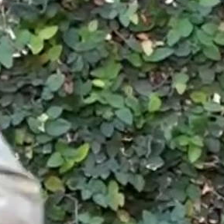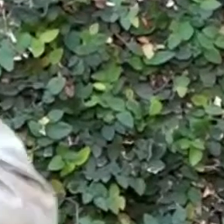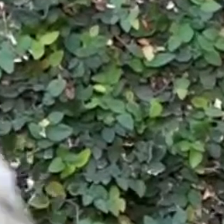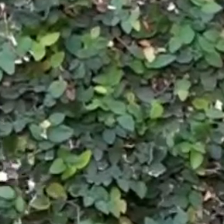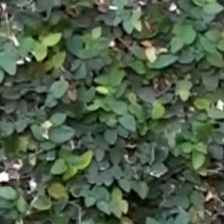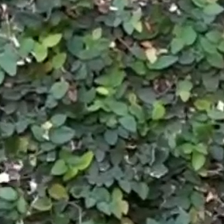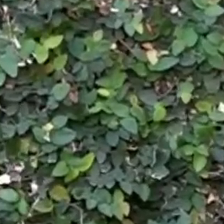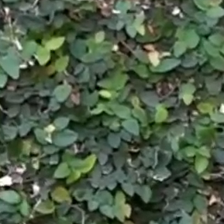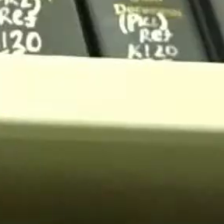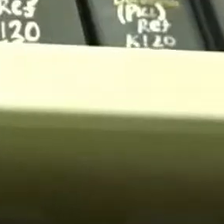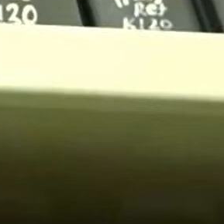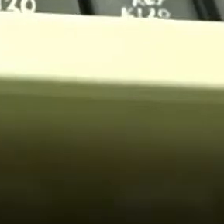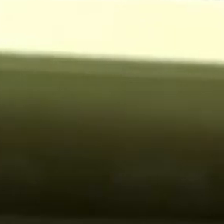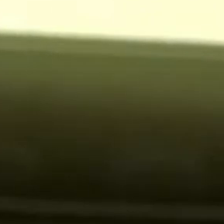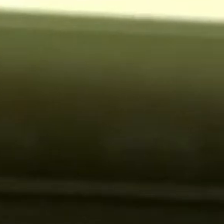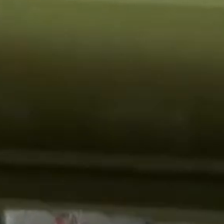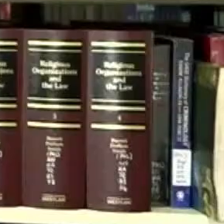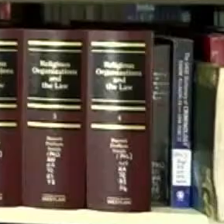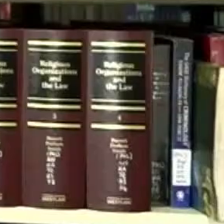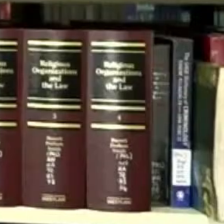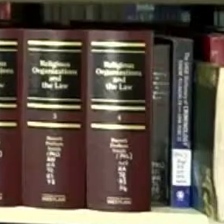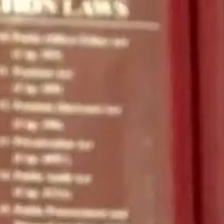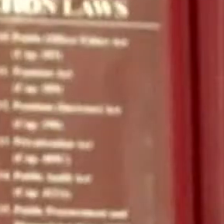Access to knowledge,